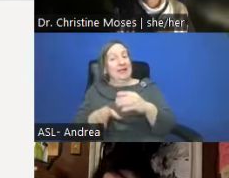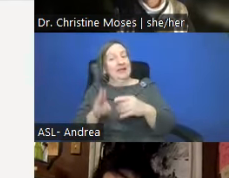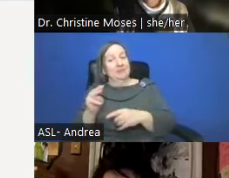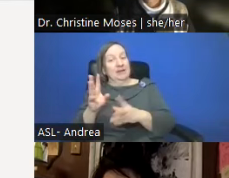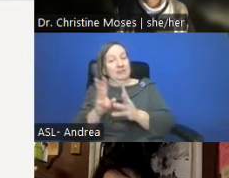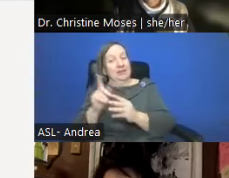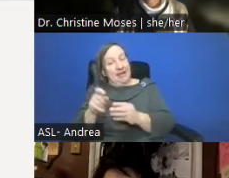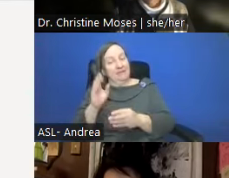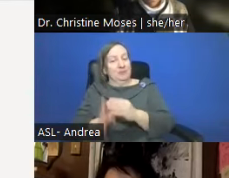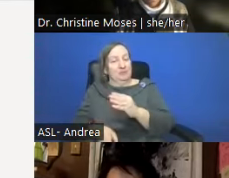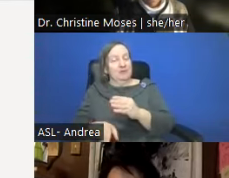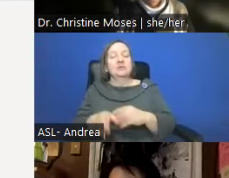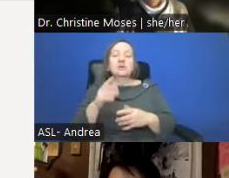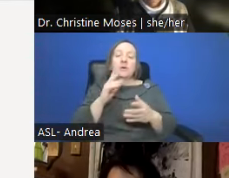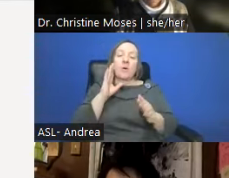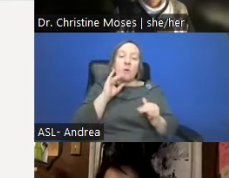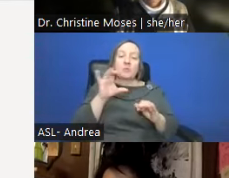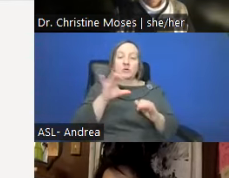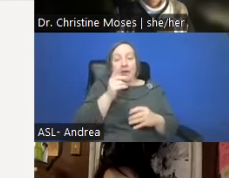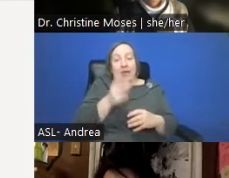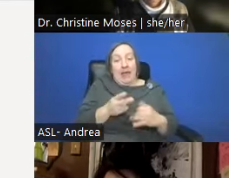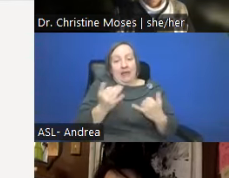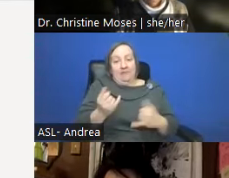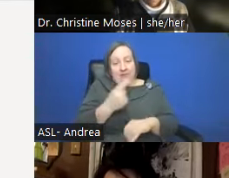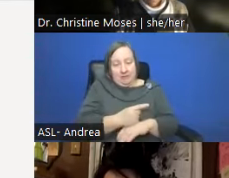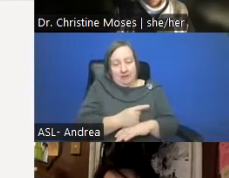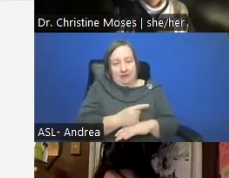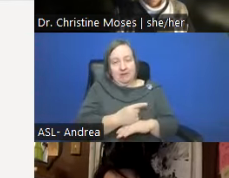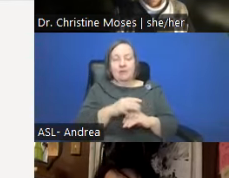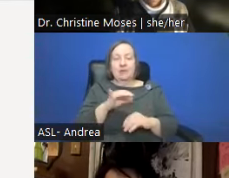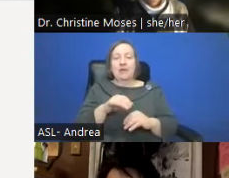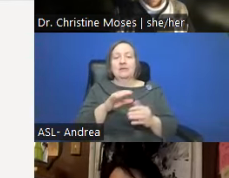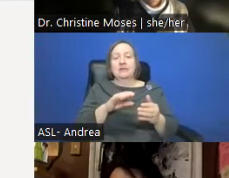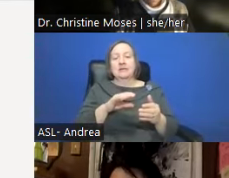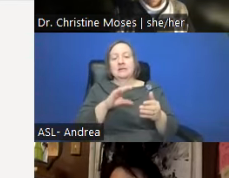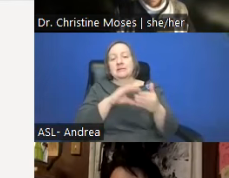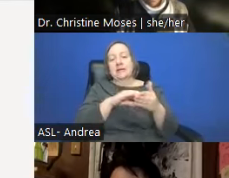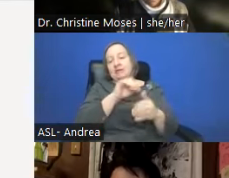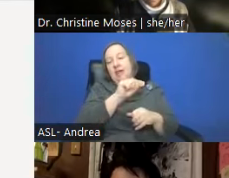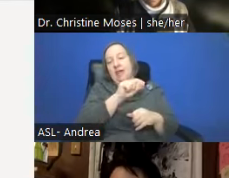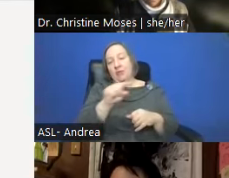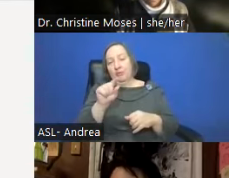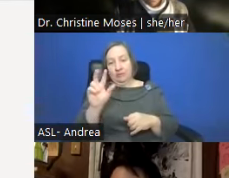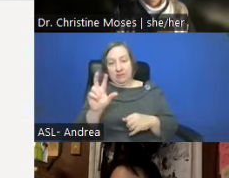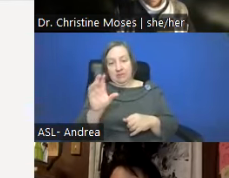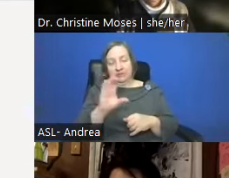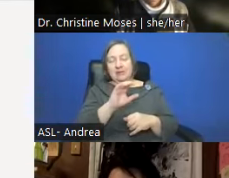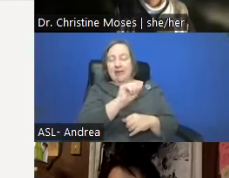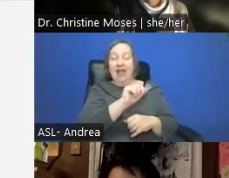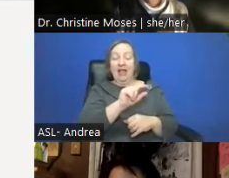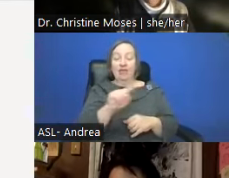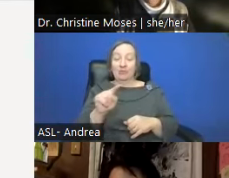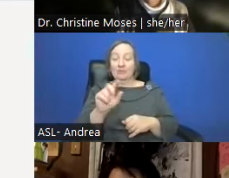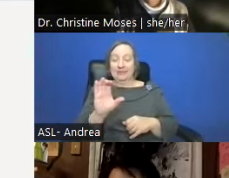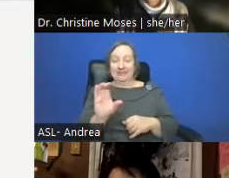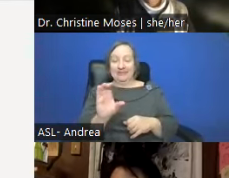meeting. We're hoping to get through at least halfway through the document today, which is sections A through C. A through B is about halfway,